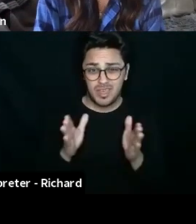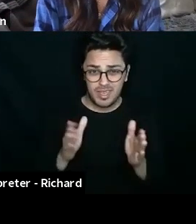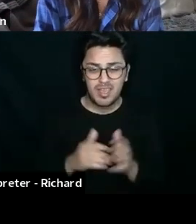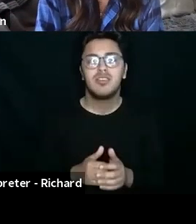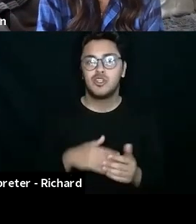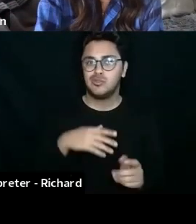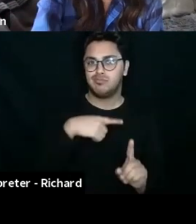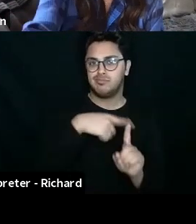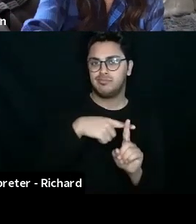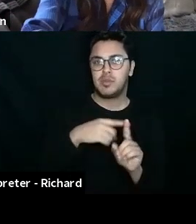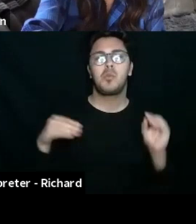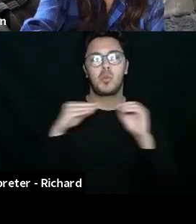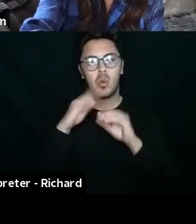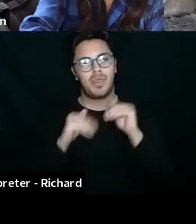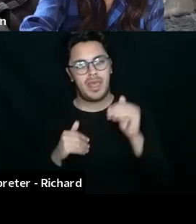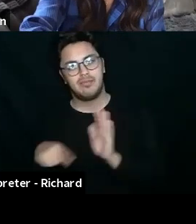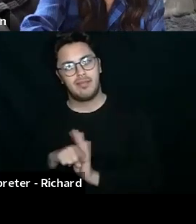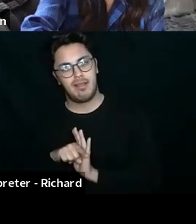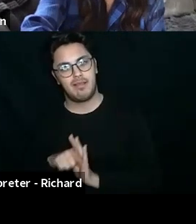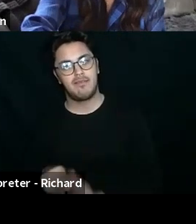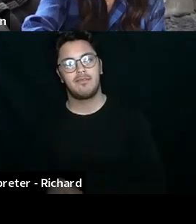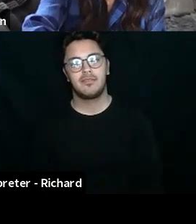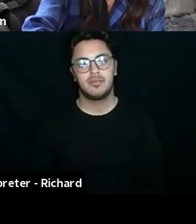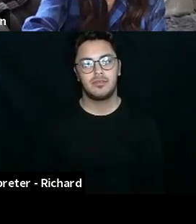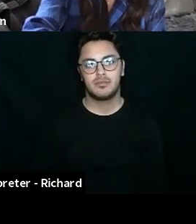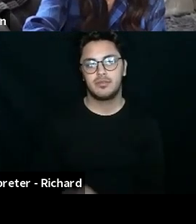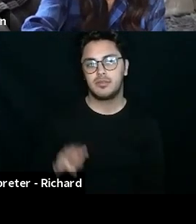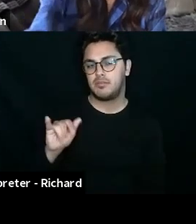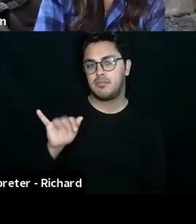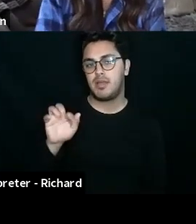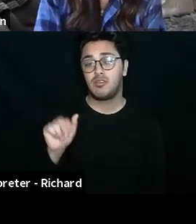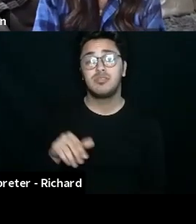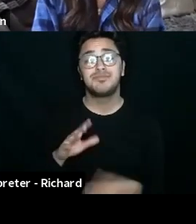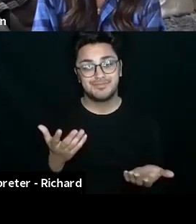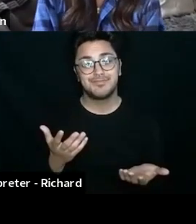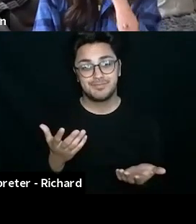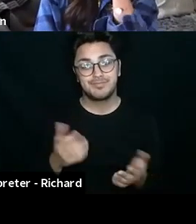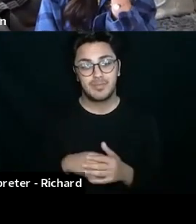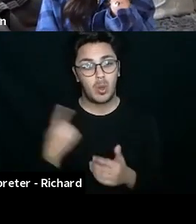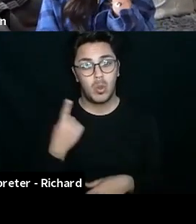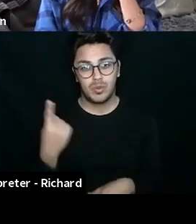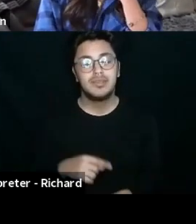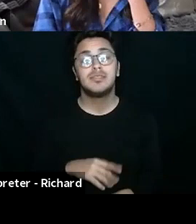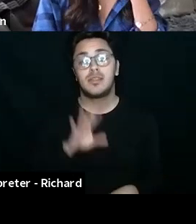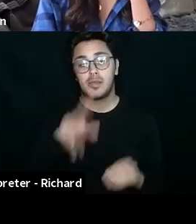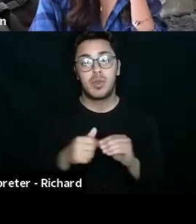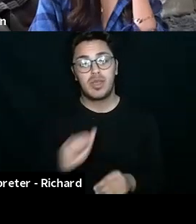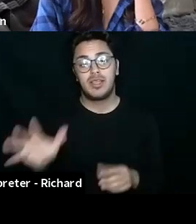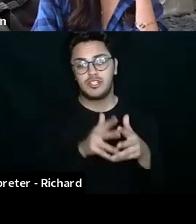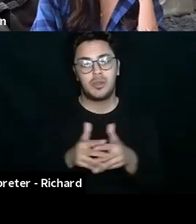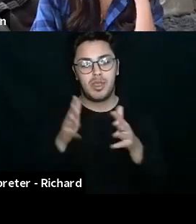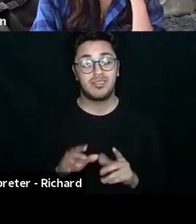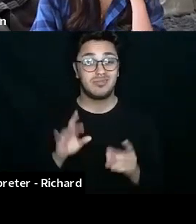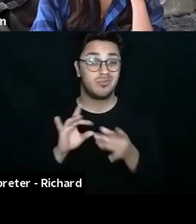bad. Always, always. You know, in terms of speaking up for Asian Americans, especially when culturally we